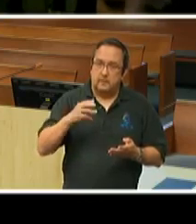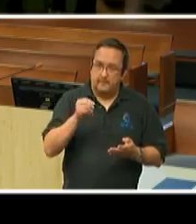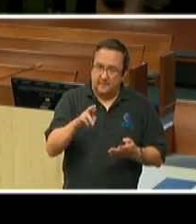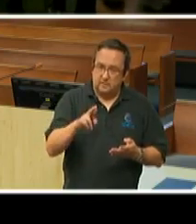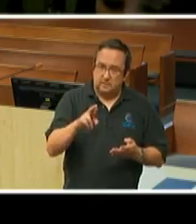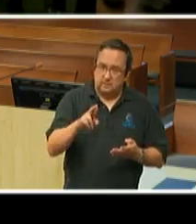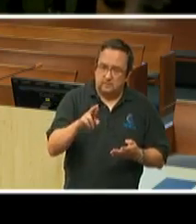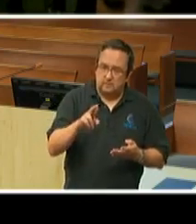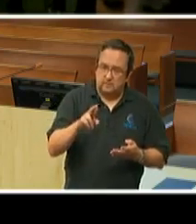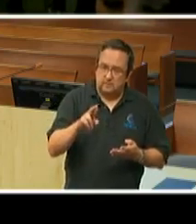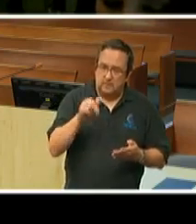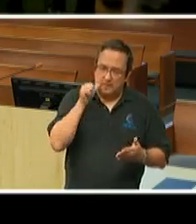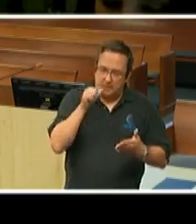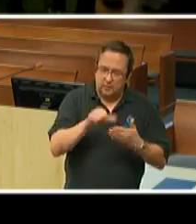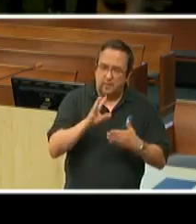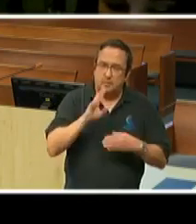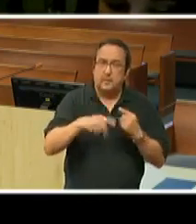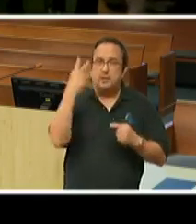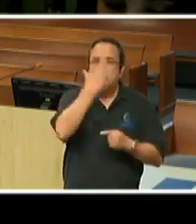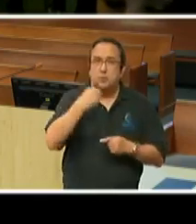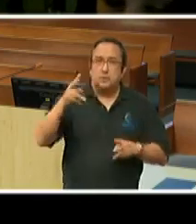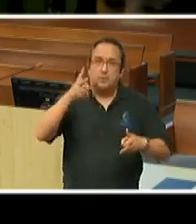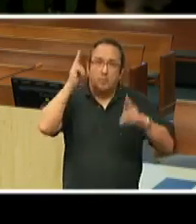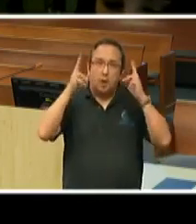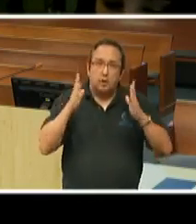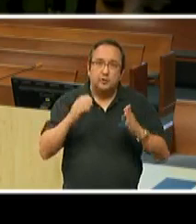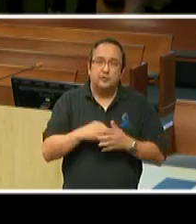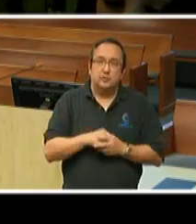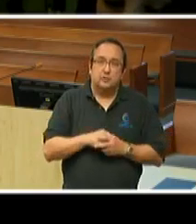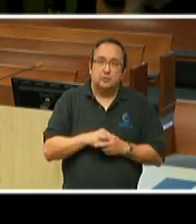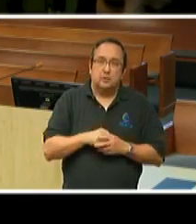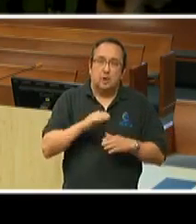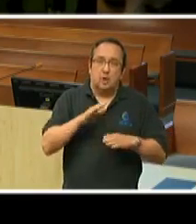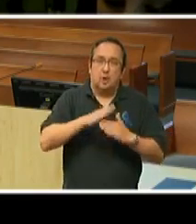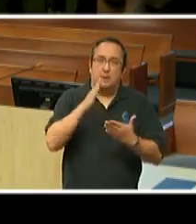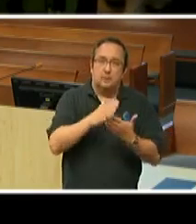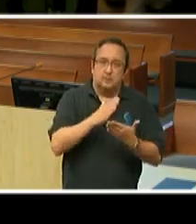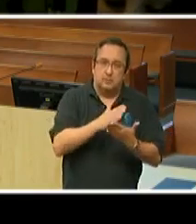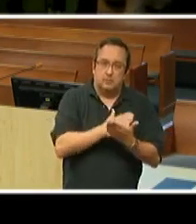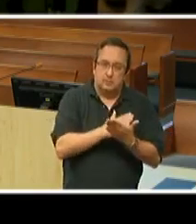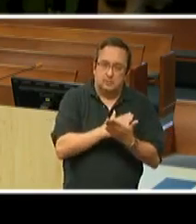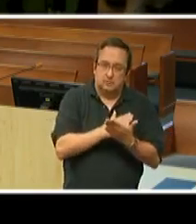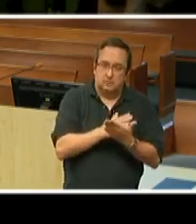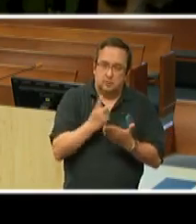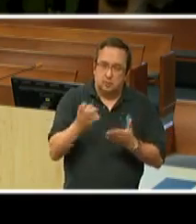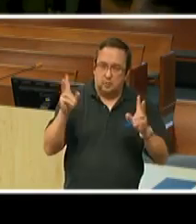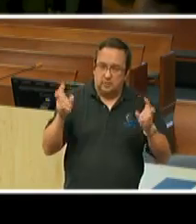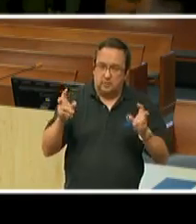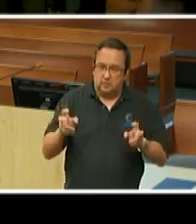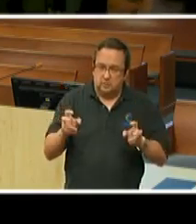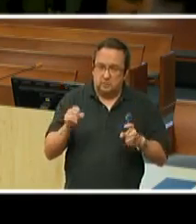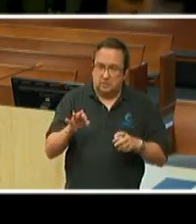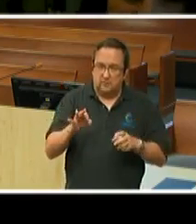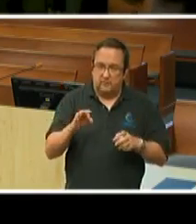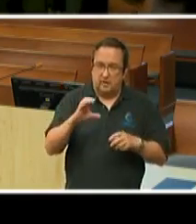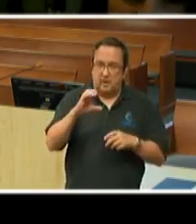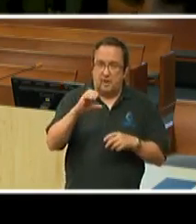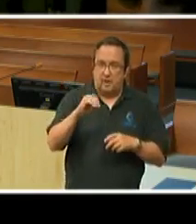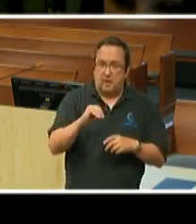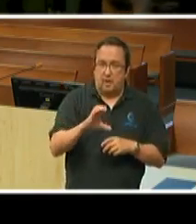letter, he brought up beauty parlors, that's on my list. And then the two issues of occupancy and staff